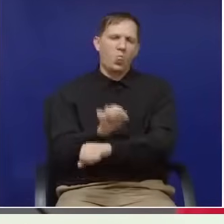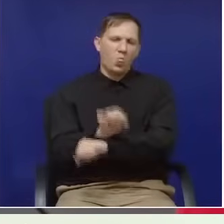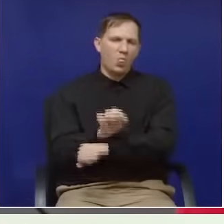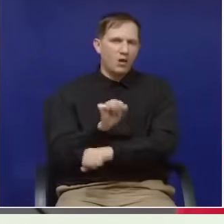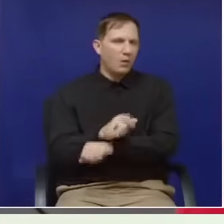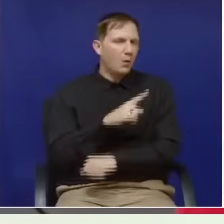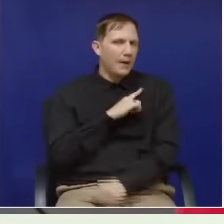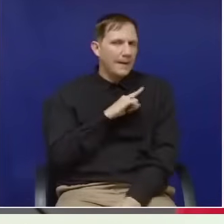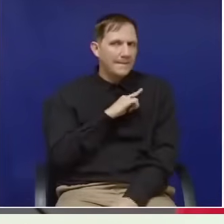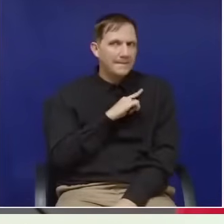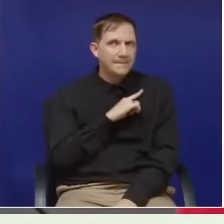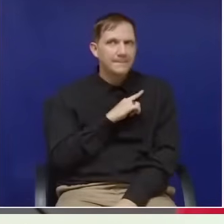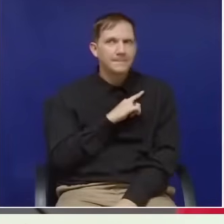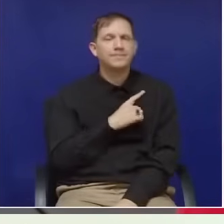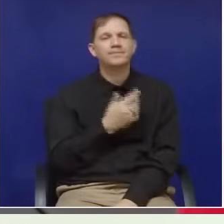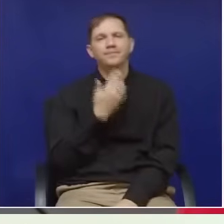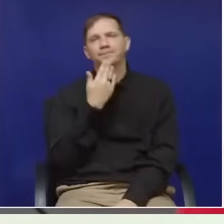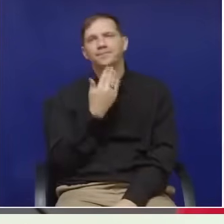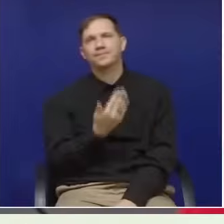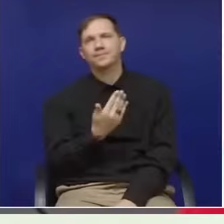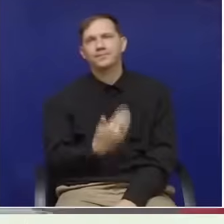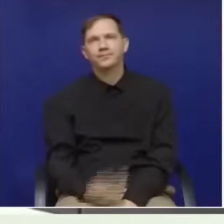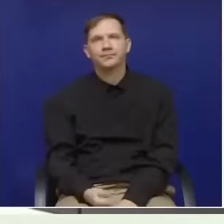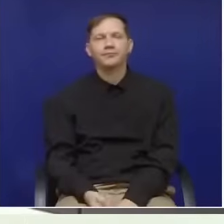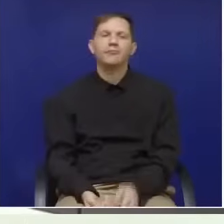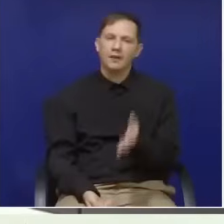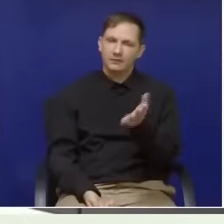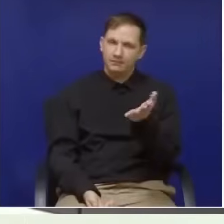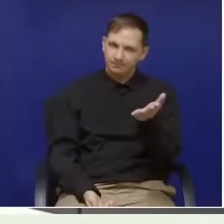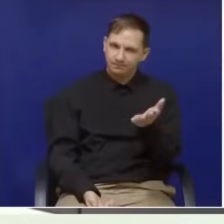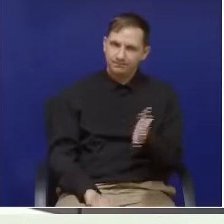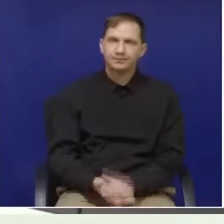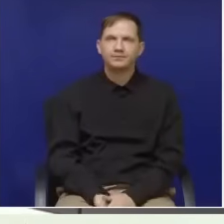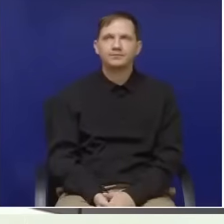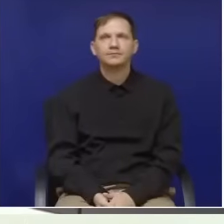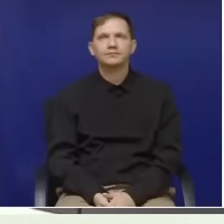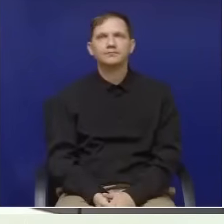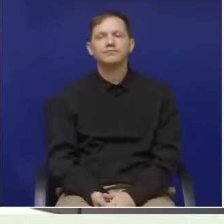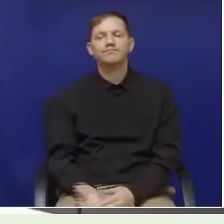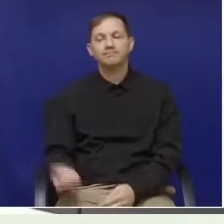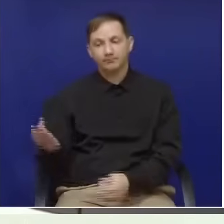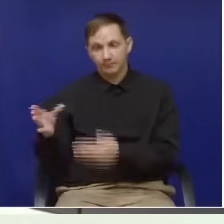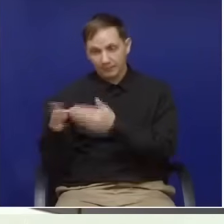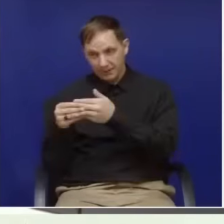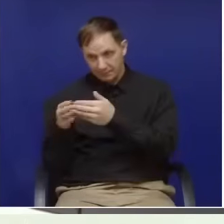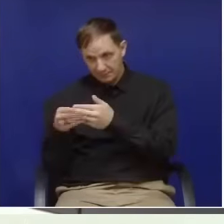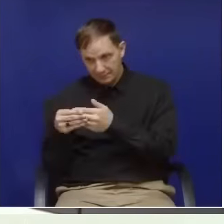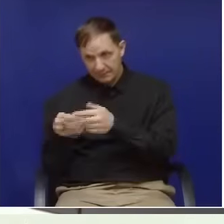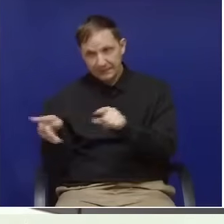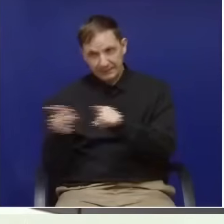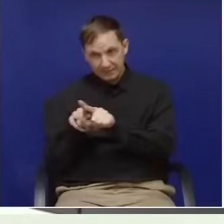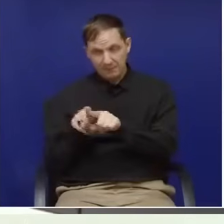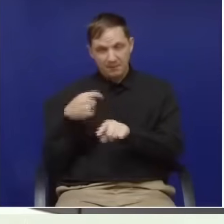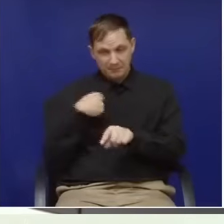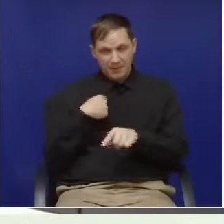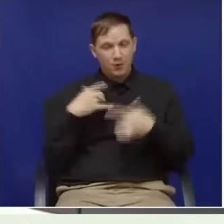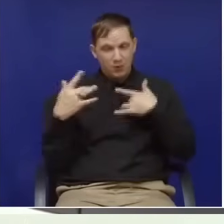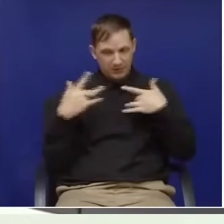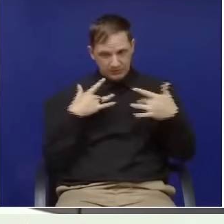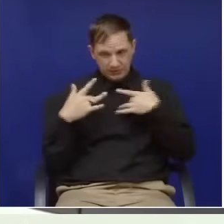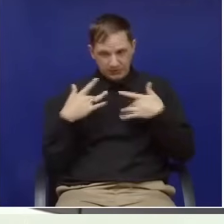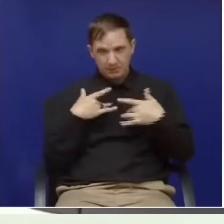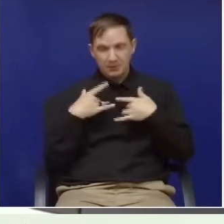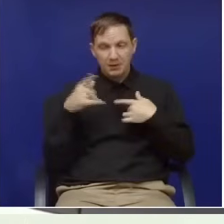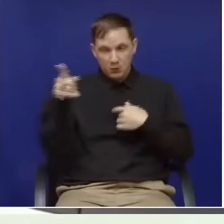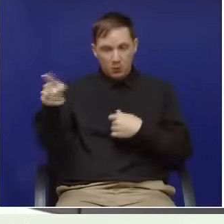institutional risk? Thank you. Honorable Minister. Honorable member, like you, I'm very concerned, but you are more